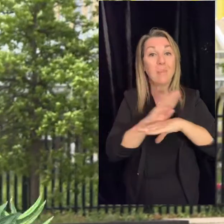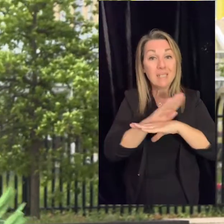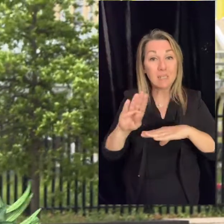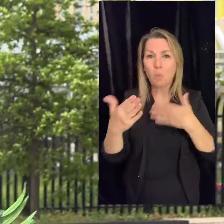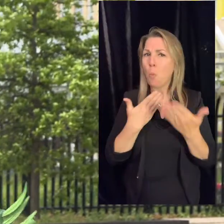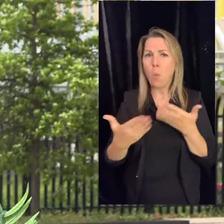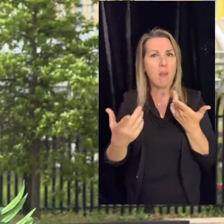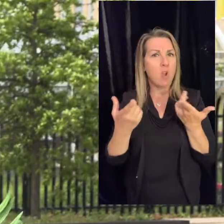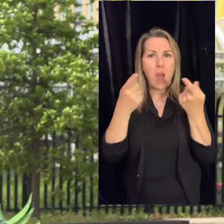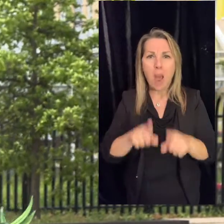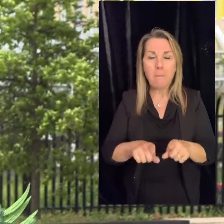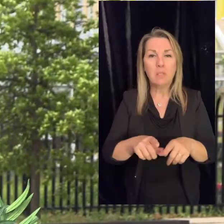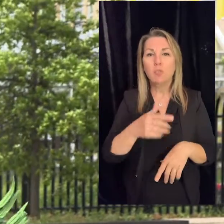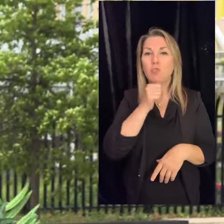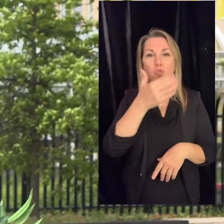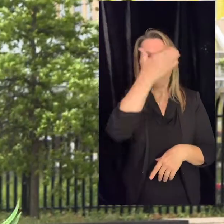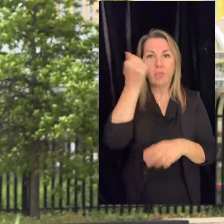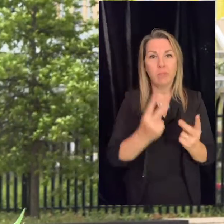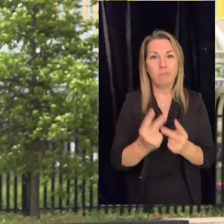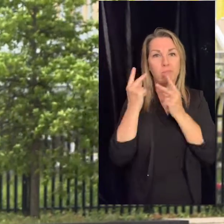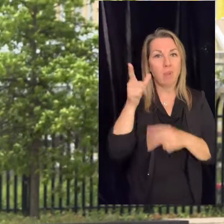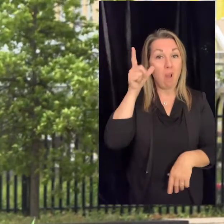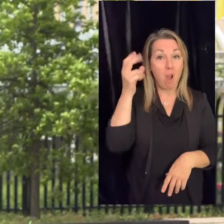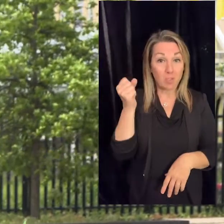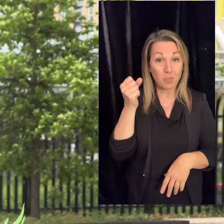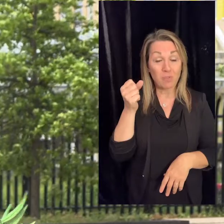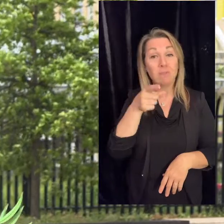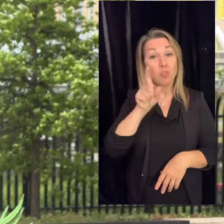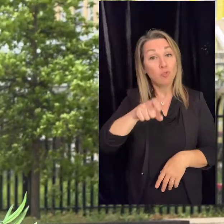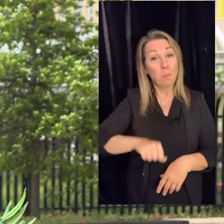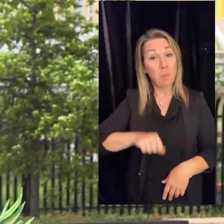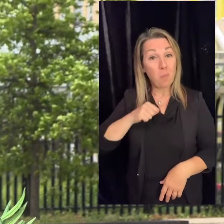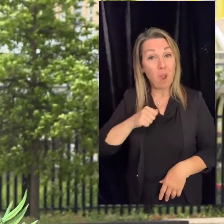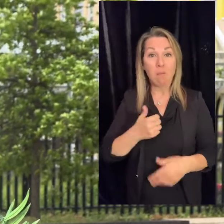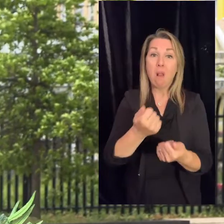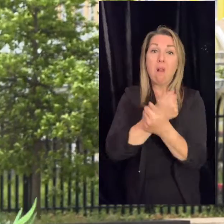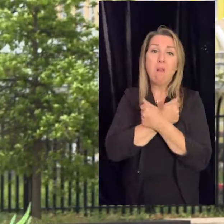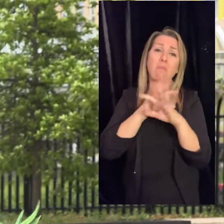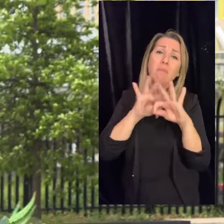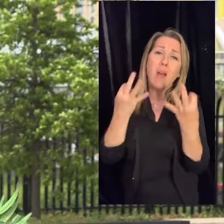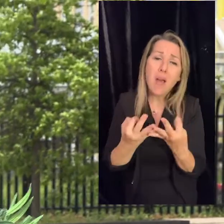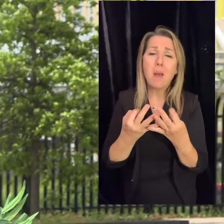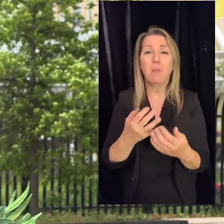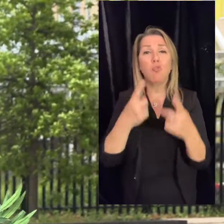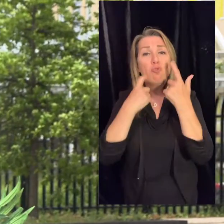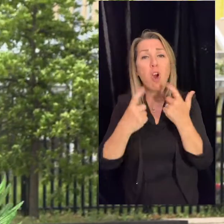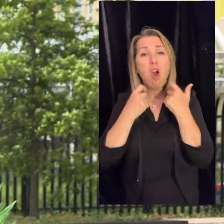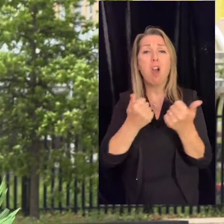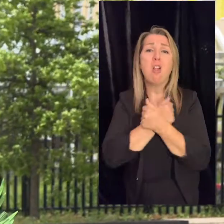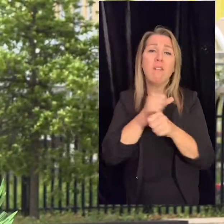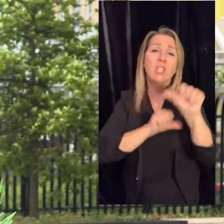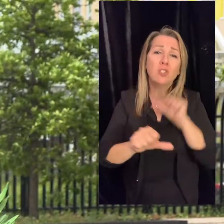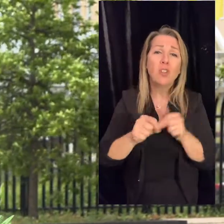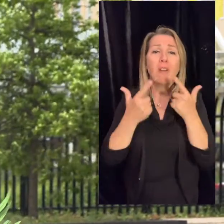do not forget where you came from. You should all be proud. So give your loved ones a hug, cry, love each other,